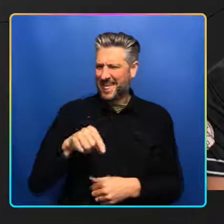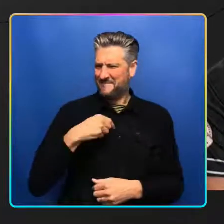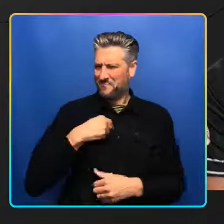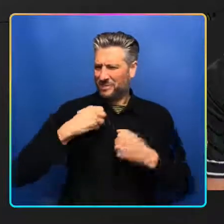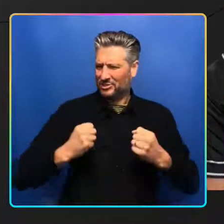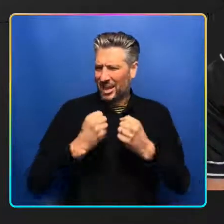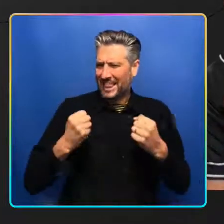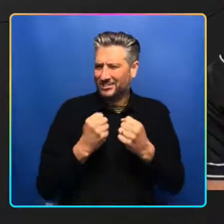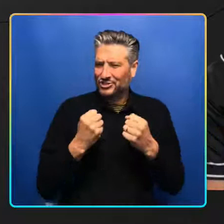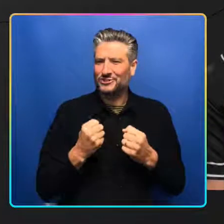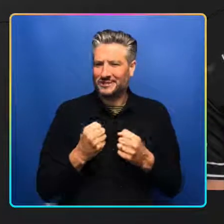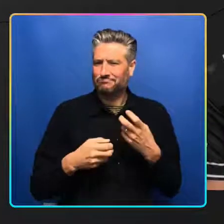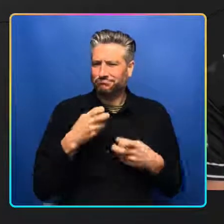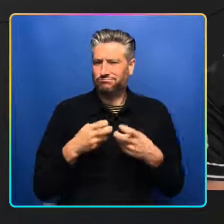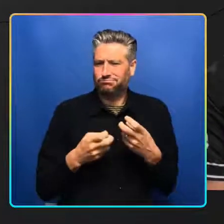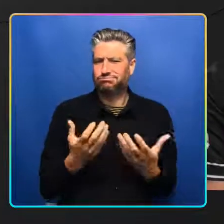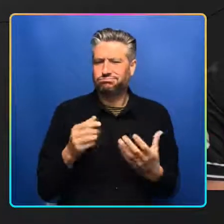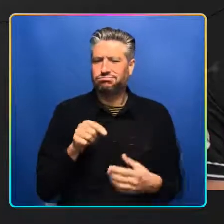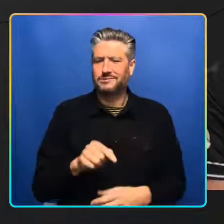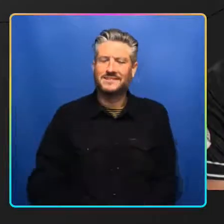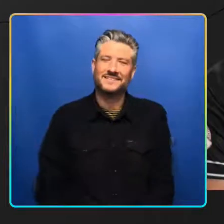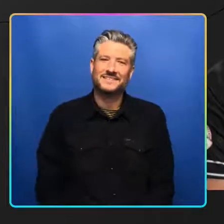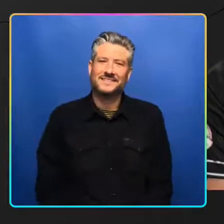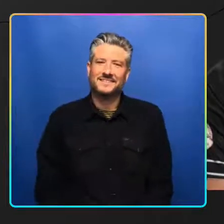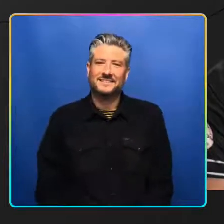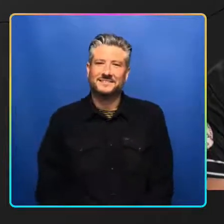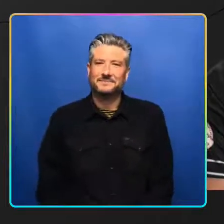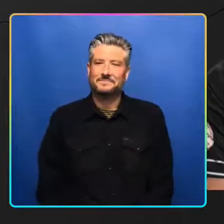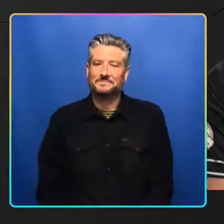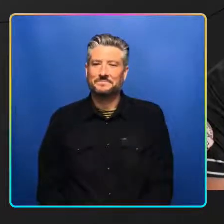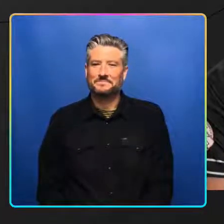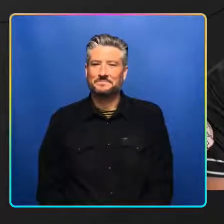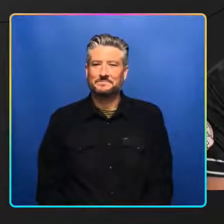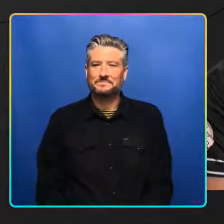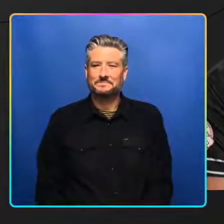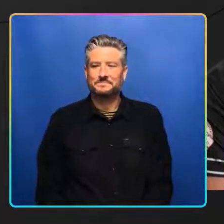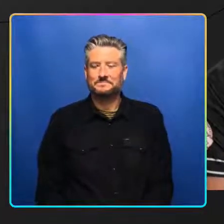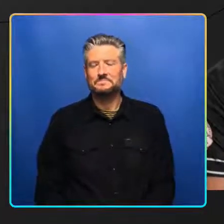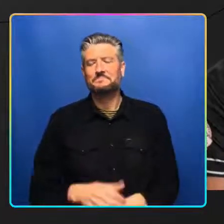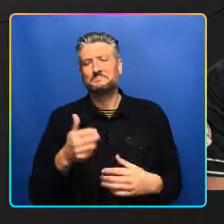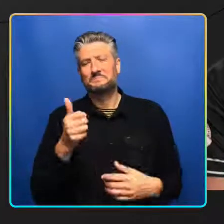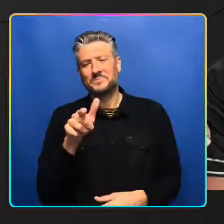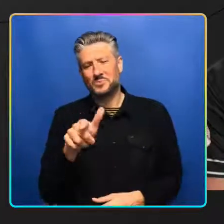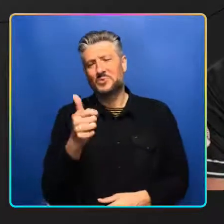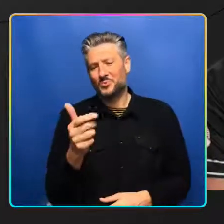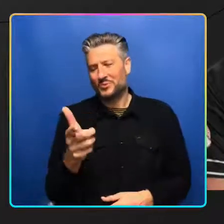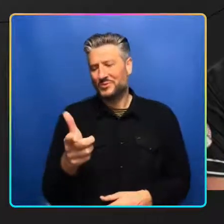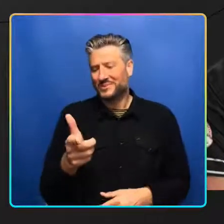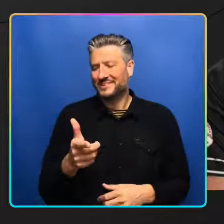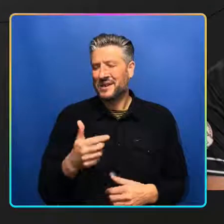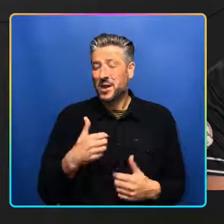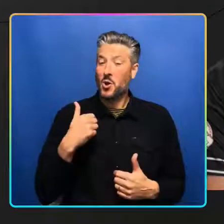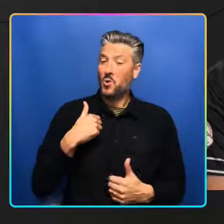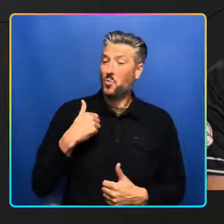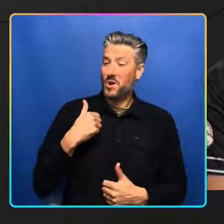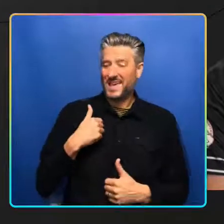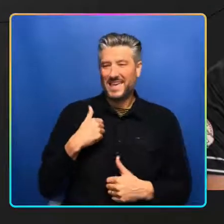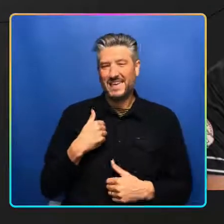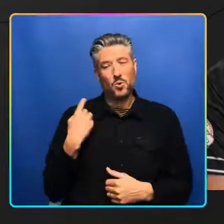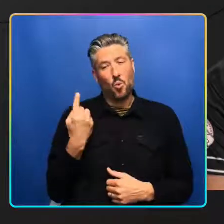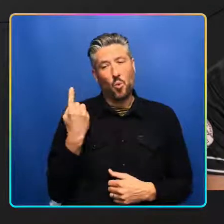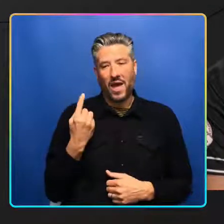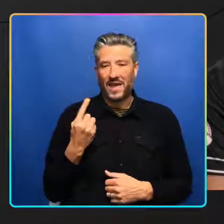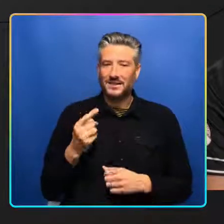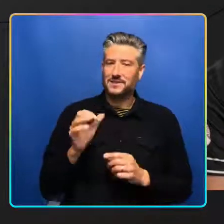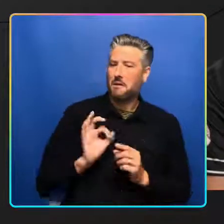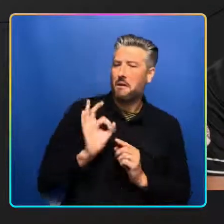Can imagine that. Absolutely. That's such a good one. And the reason we ask that question always is